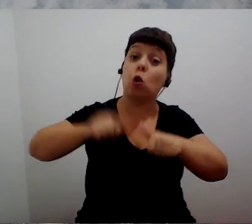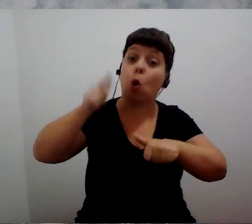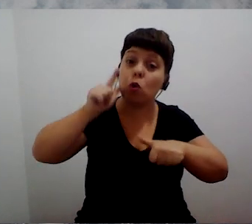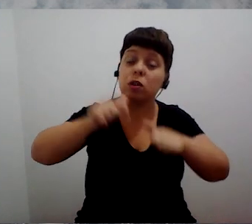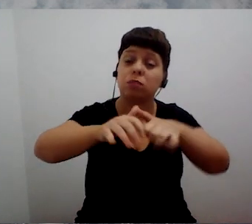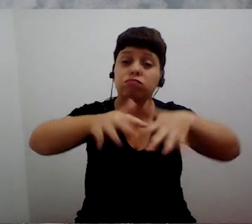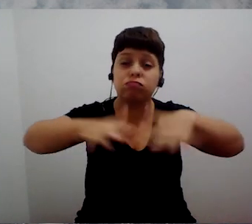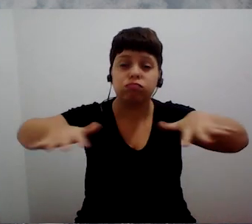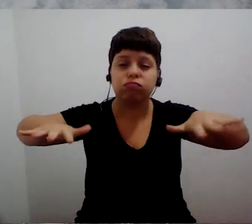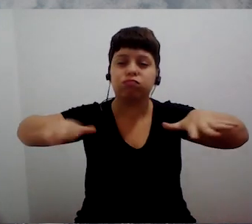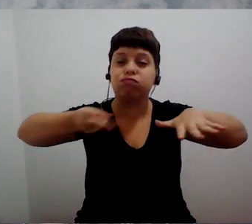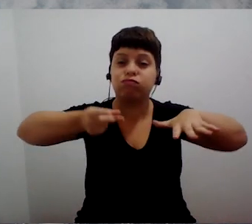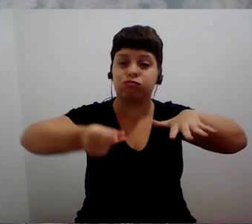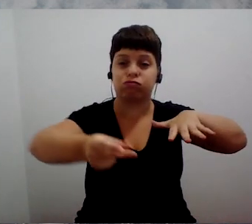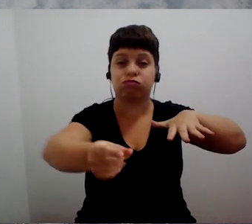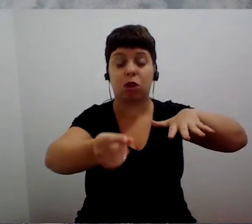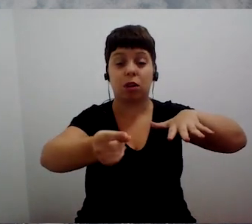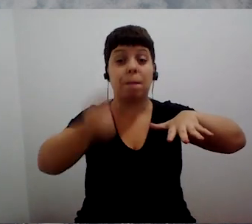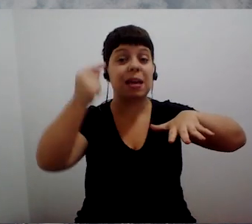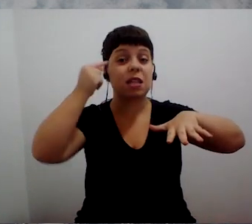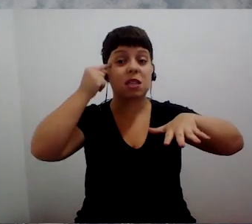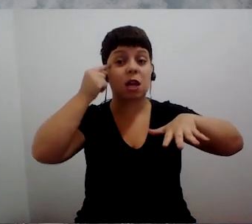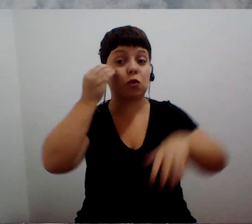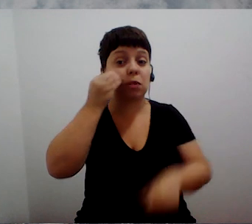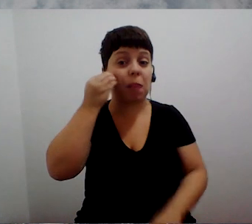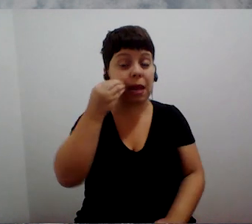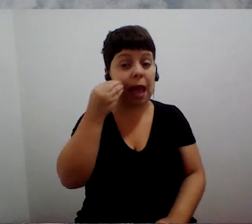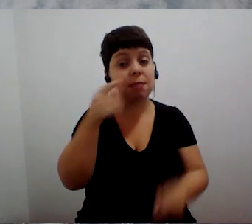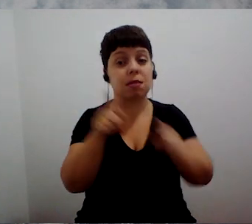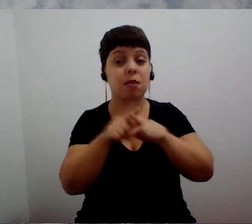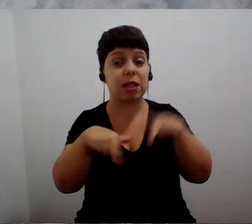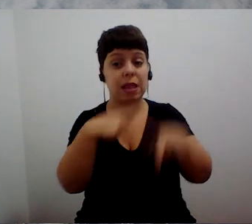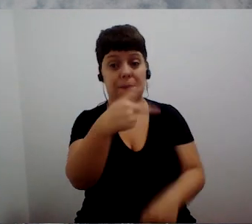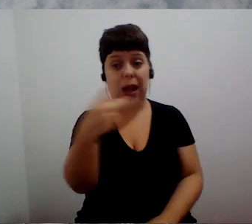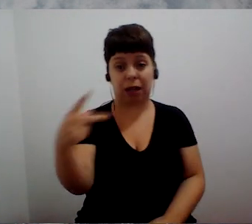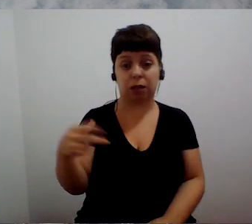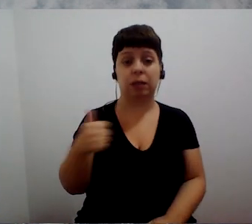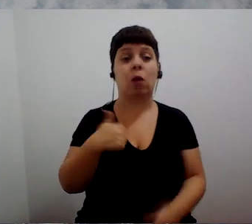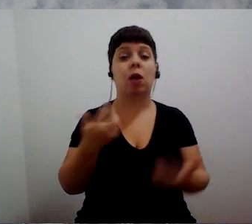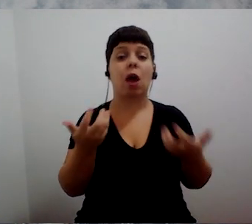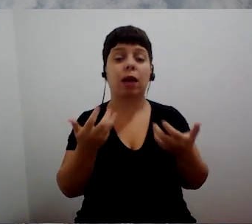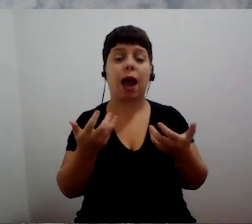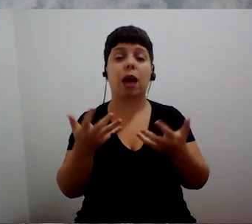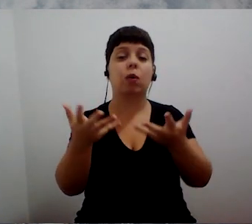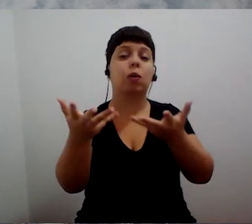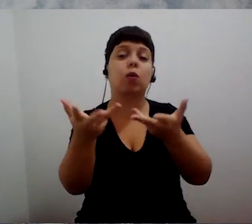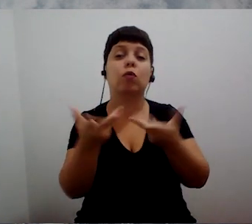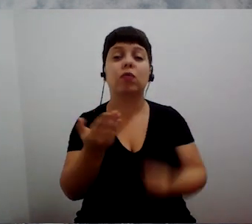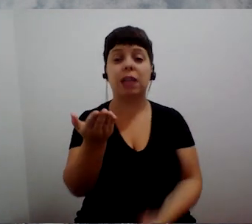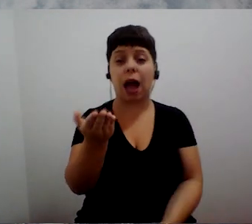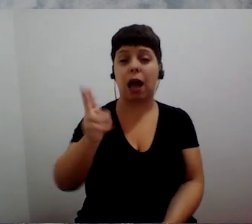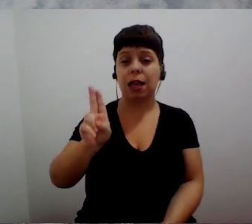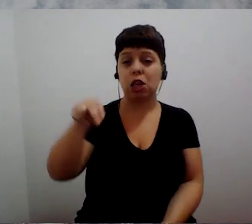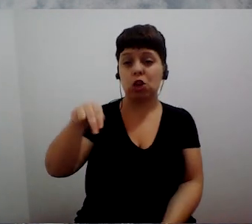ocean based on your experience and activity. So I would like to invite you, you